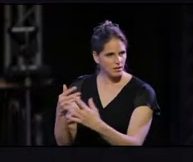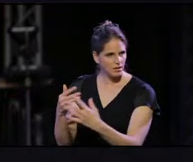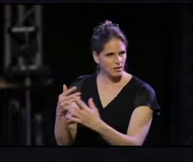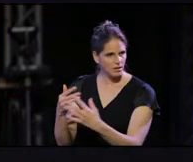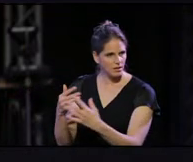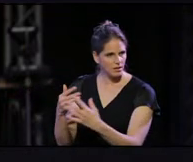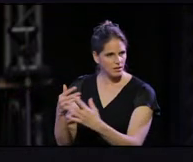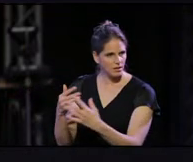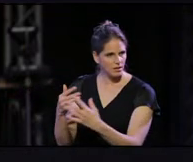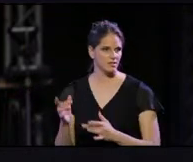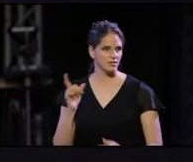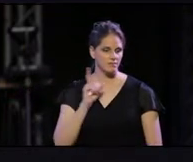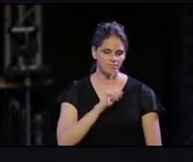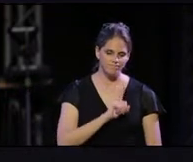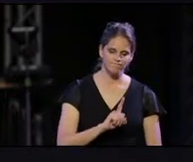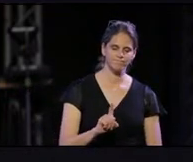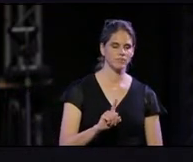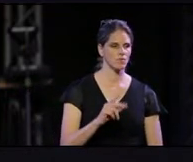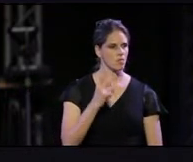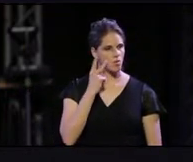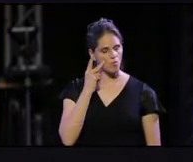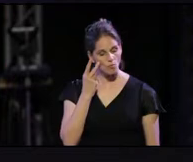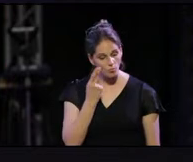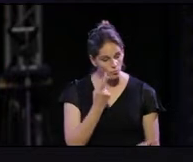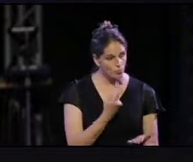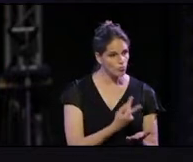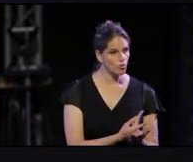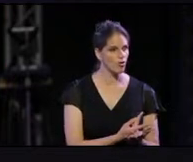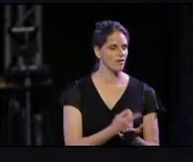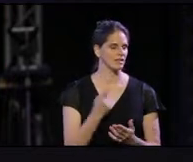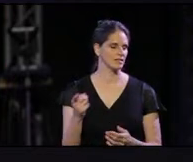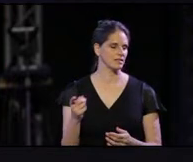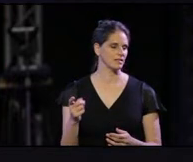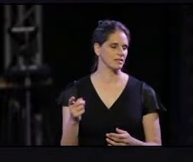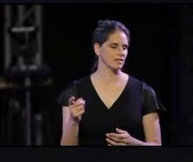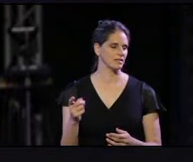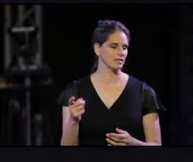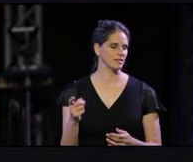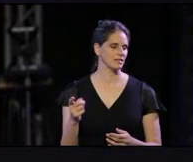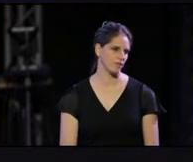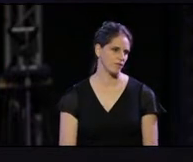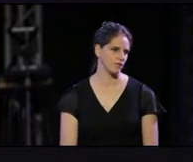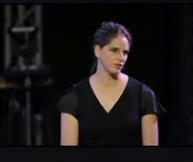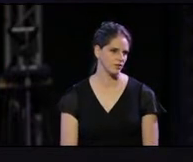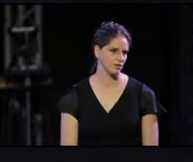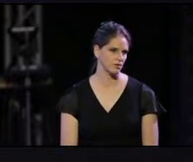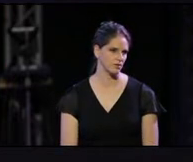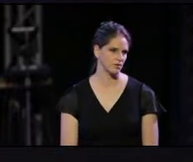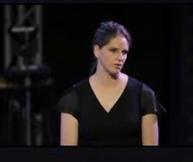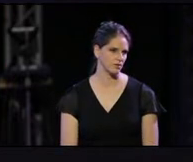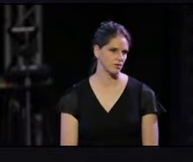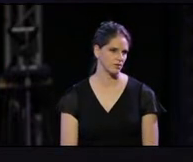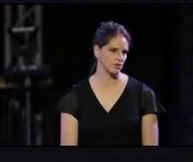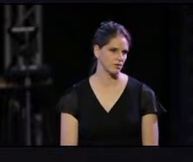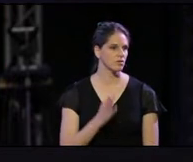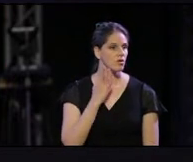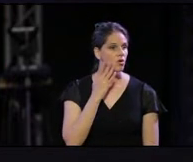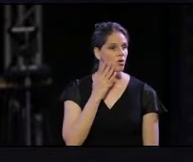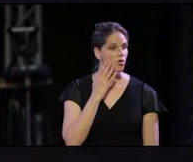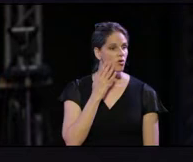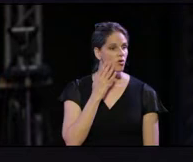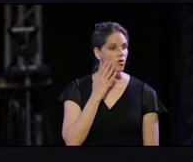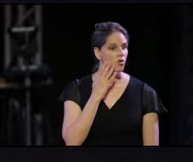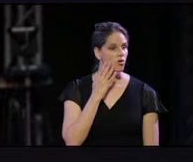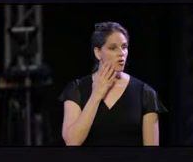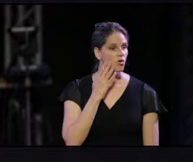around proving his life. He steps out of that empty tomb and he begins